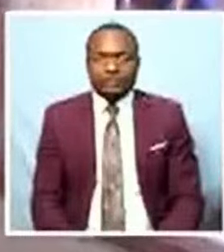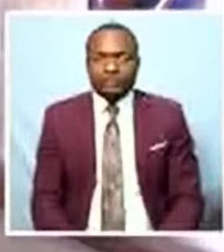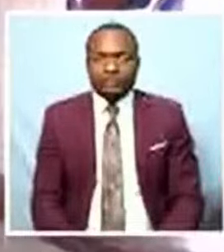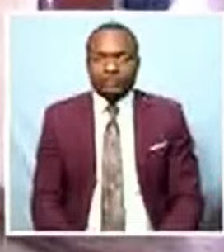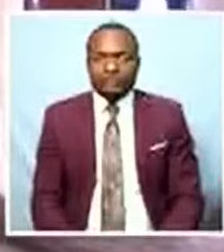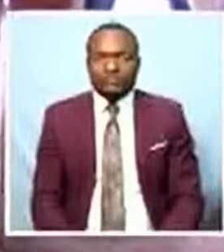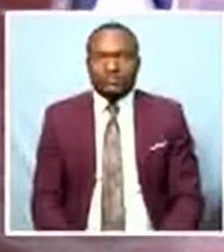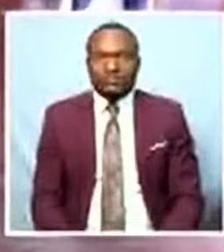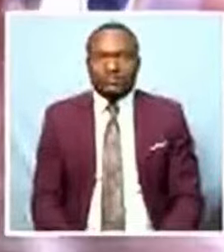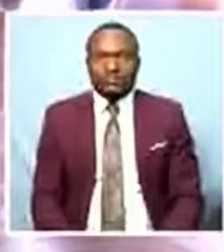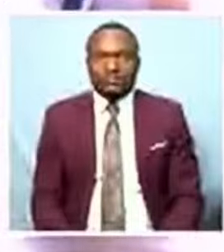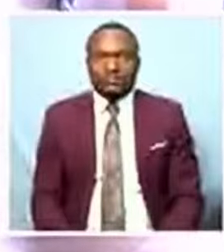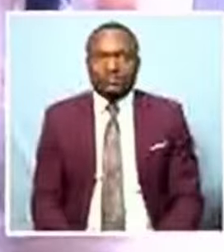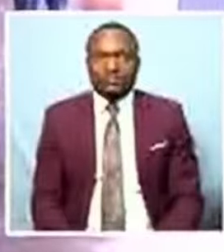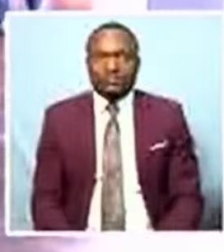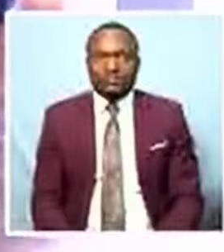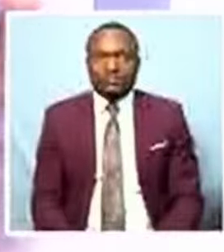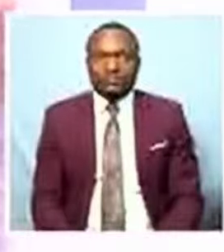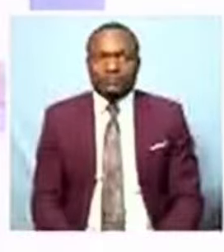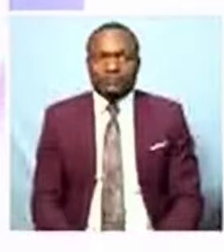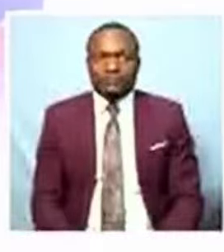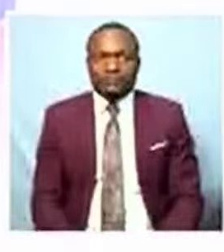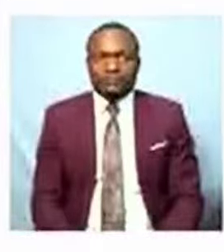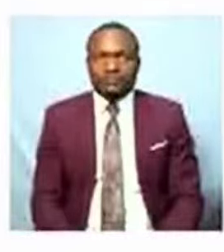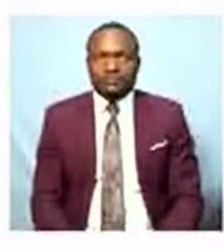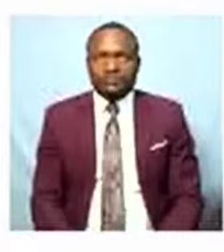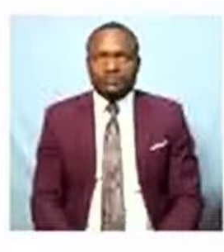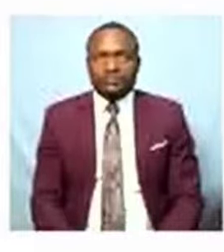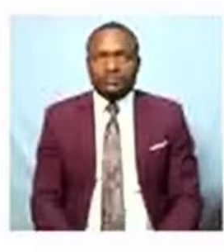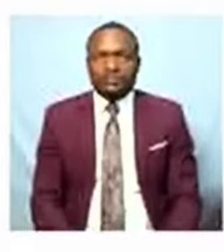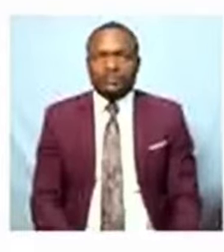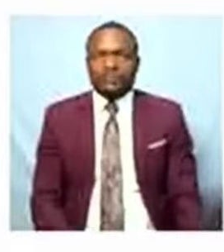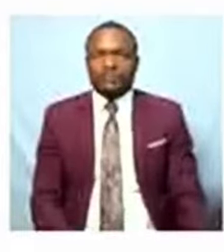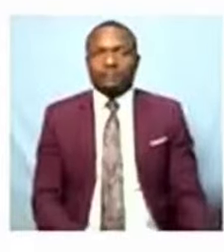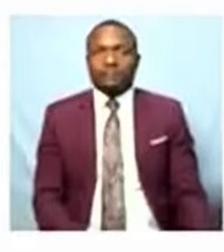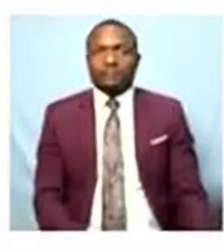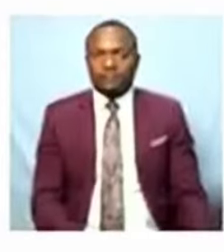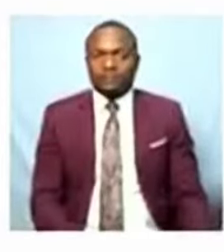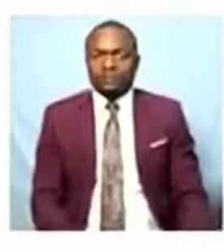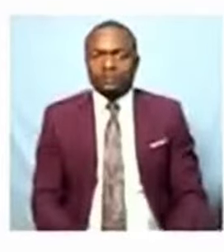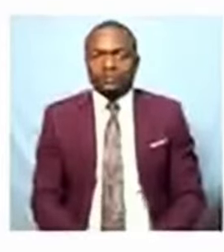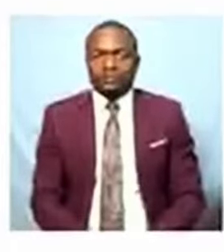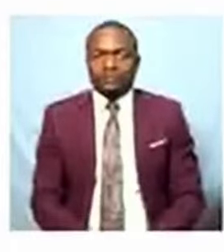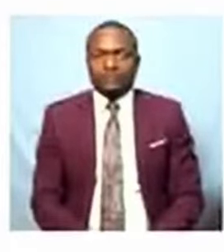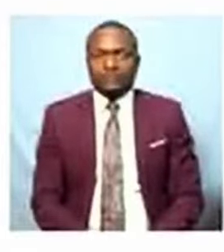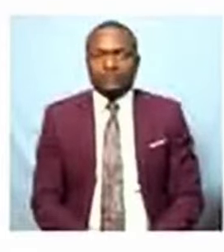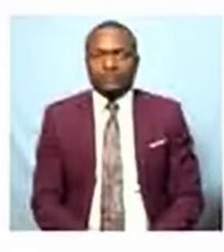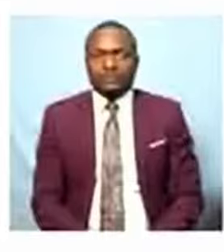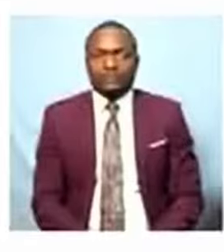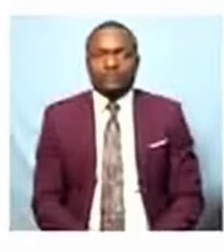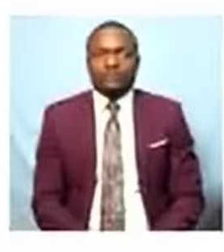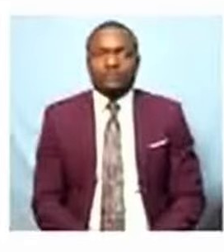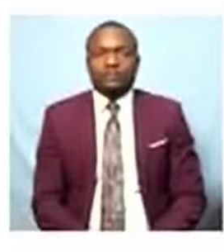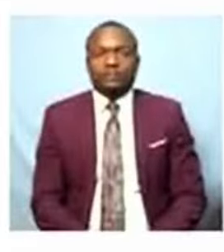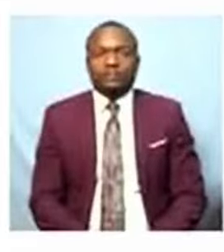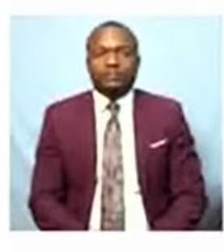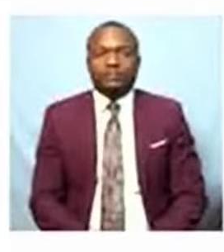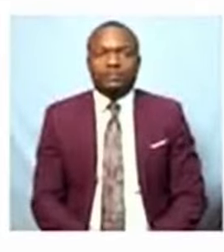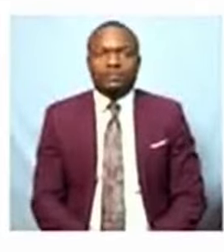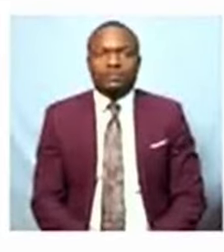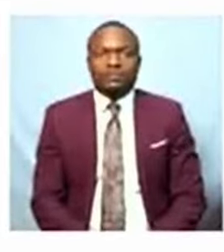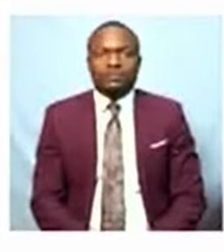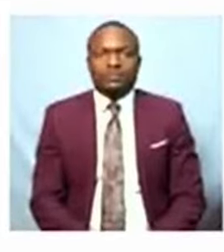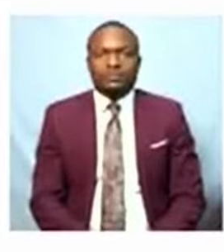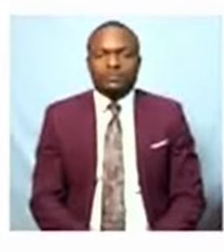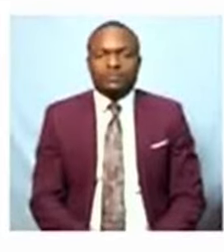to discuss the Commission's readiness and a roadmap for the delimitation exercise, which will involve the alignment